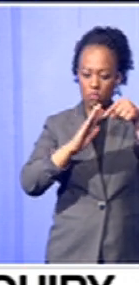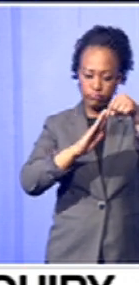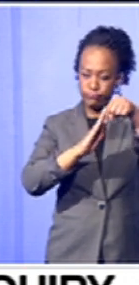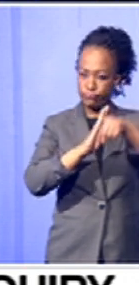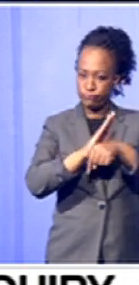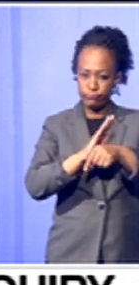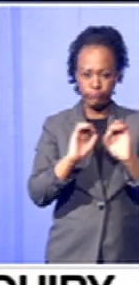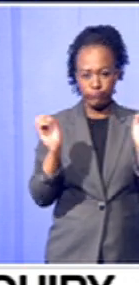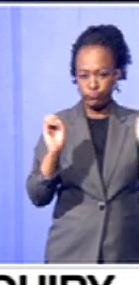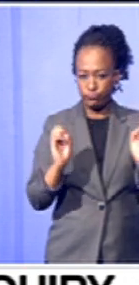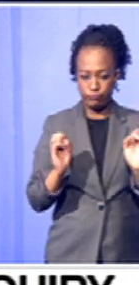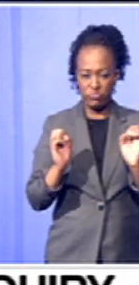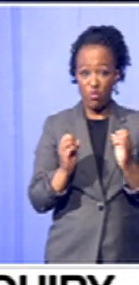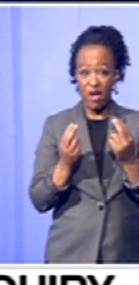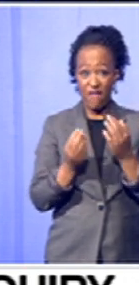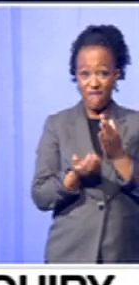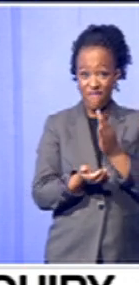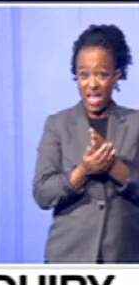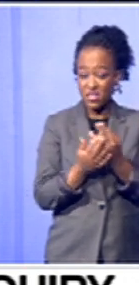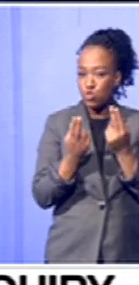terms of these new facts.